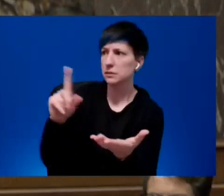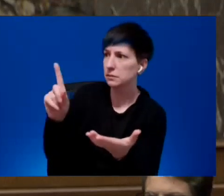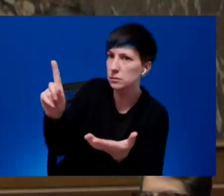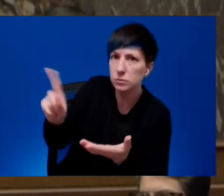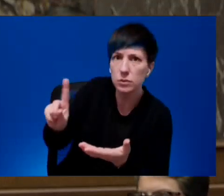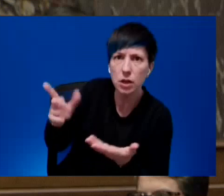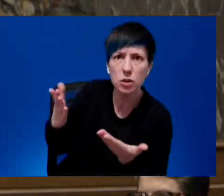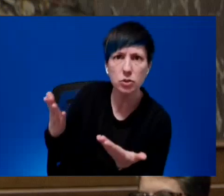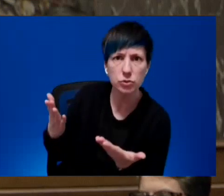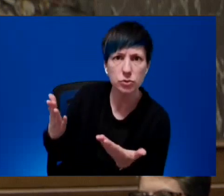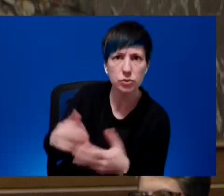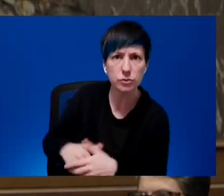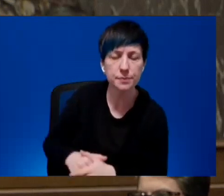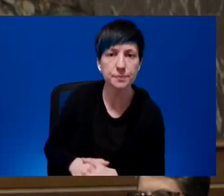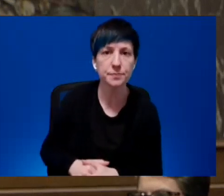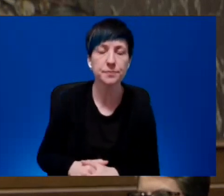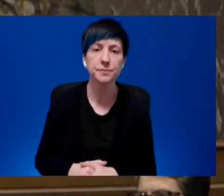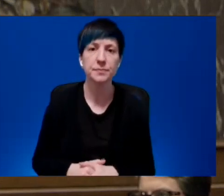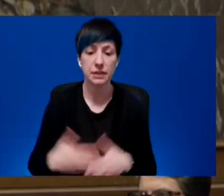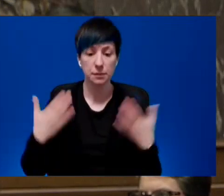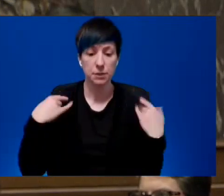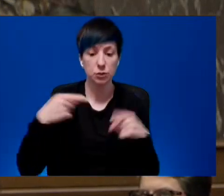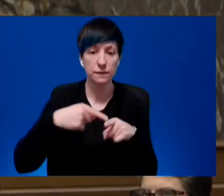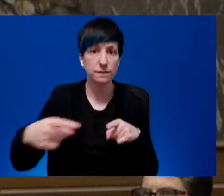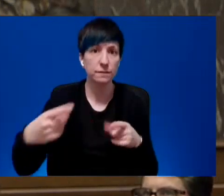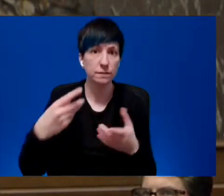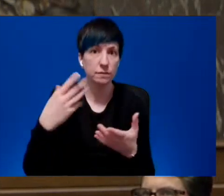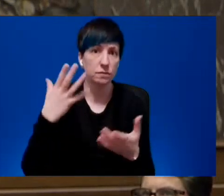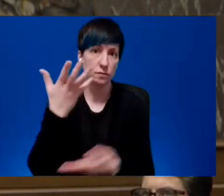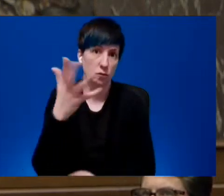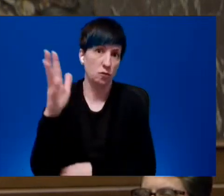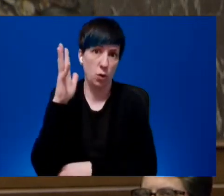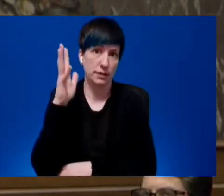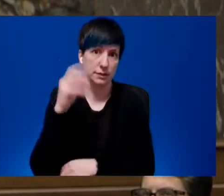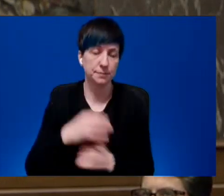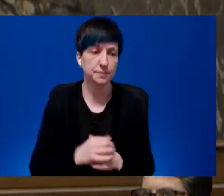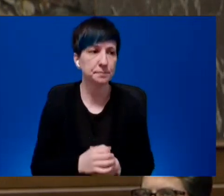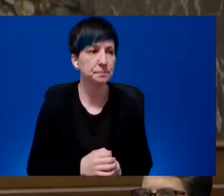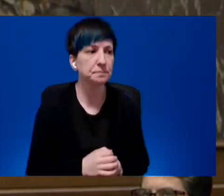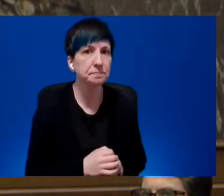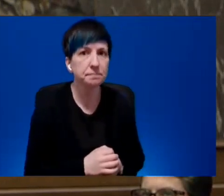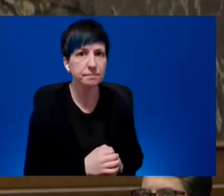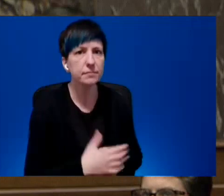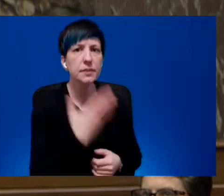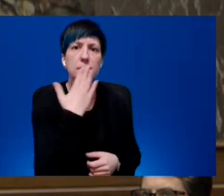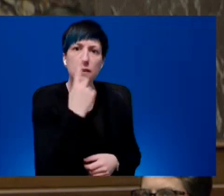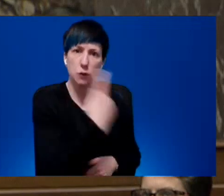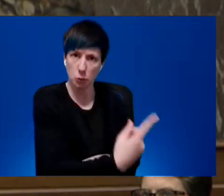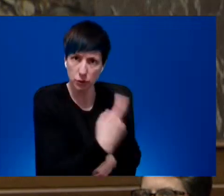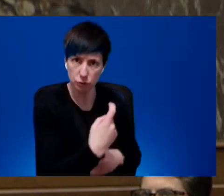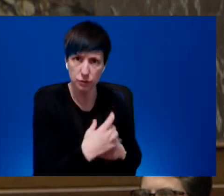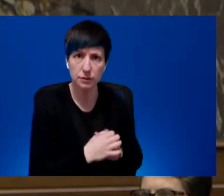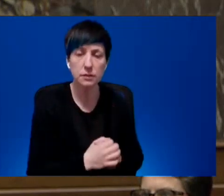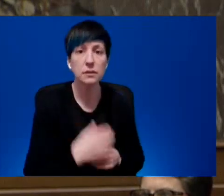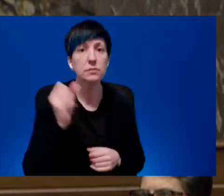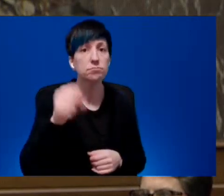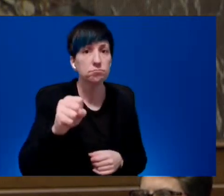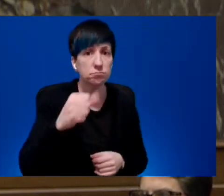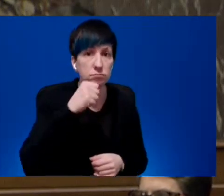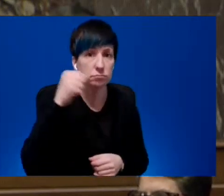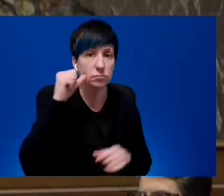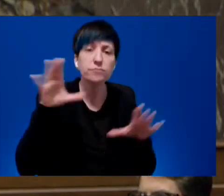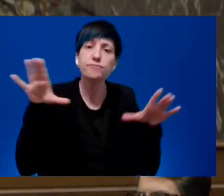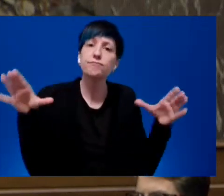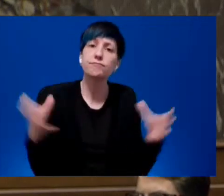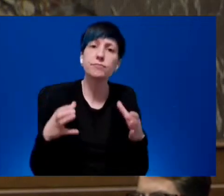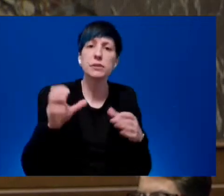much to the member for the question. Yesterday, there indeed was a forest summit hosted